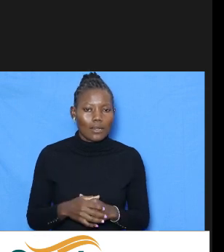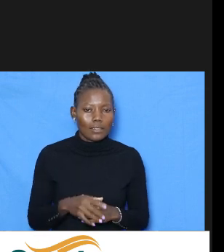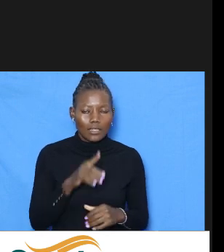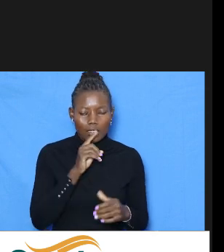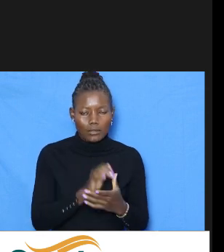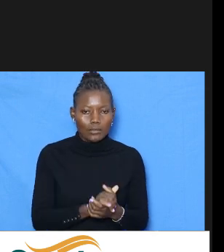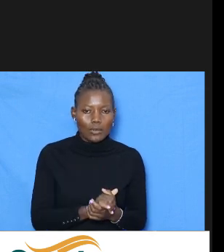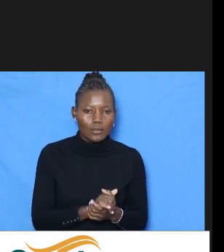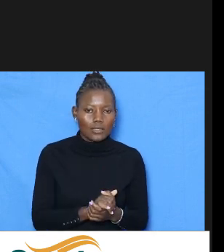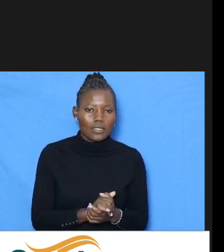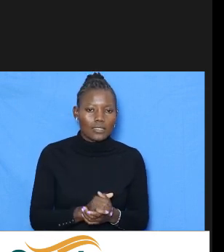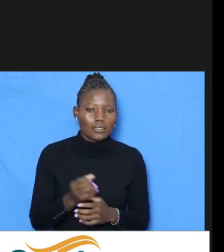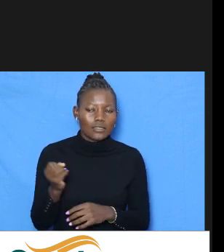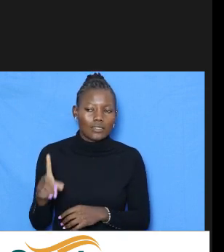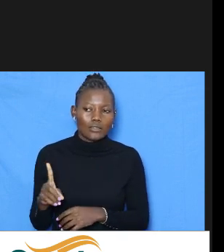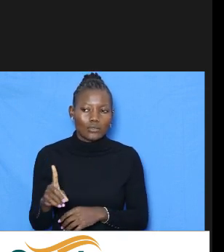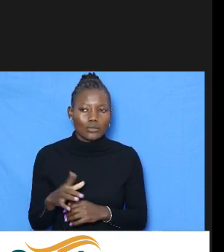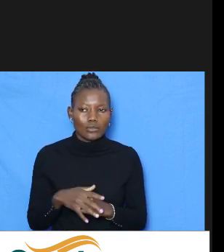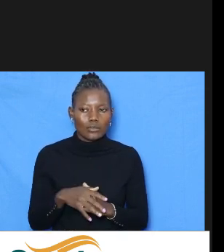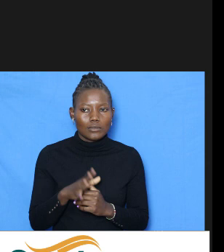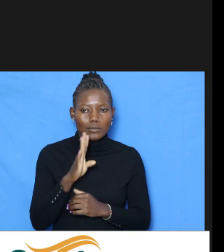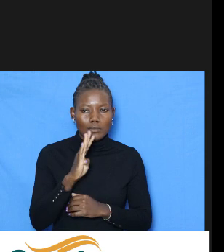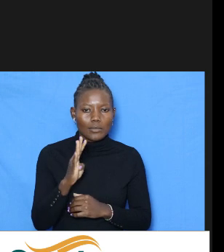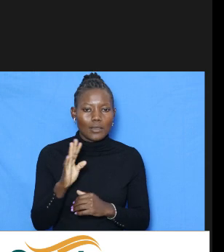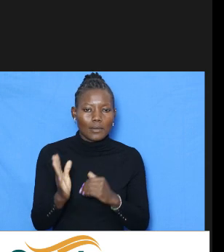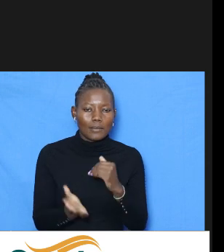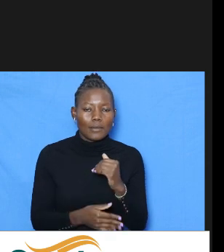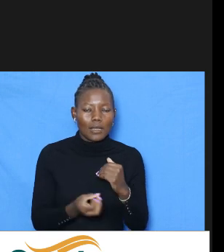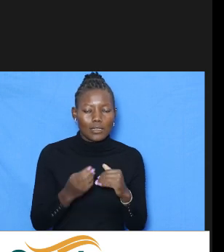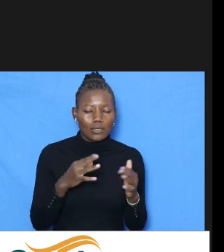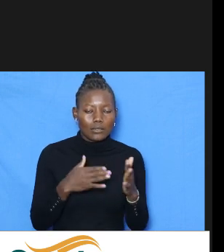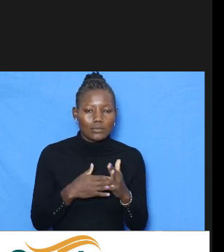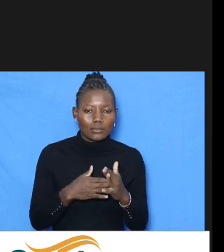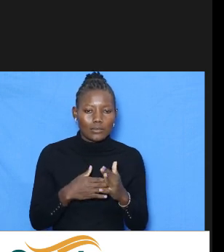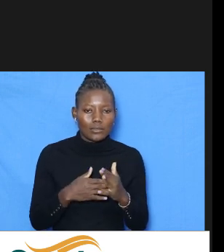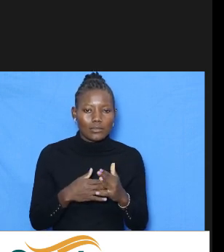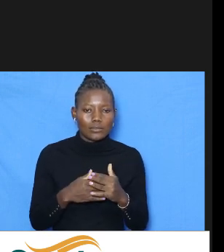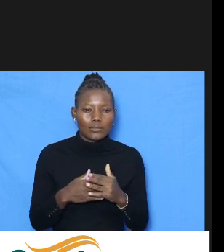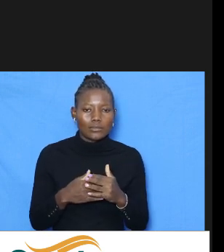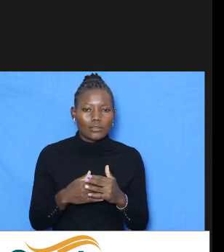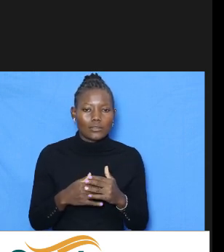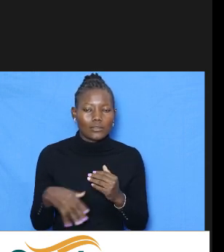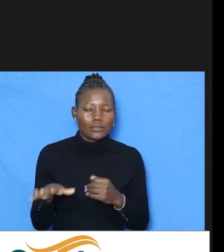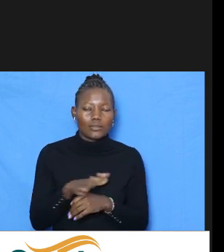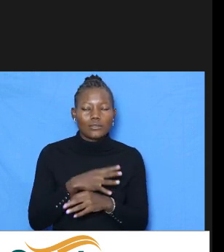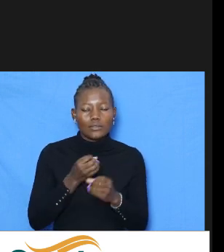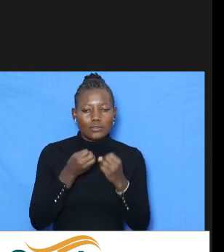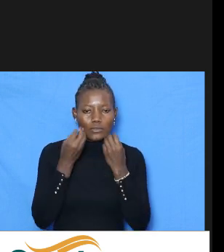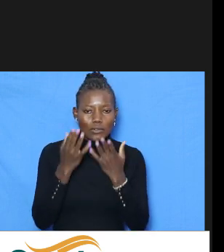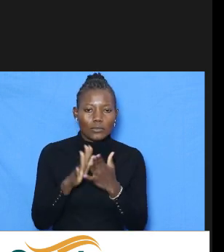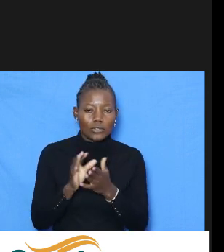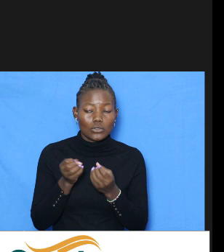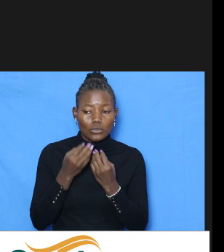promises when they could actually be contaminated or banned or bringing so much false information? Okay. So